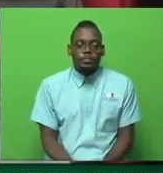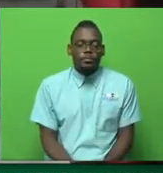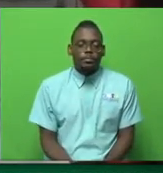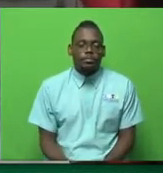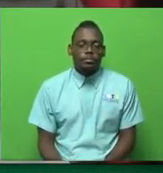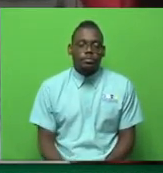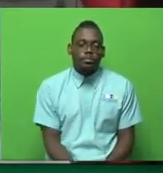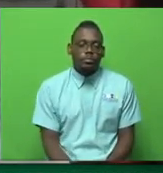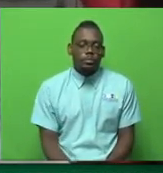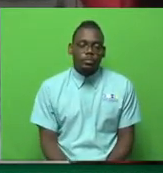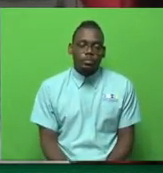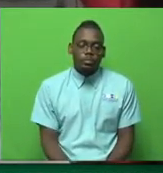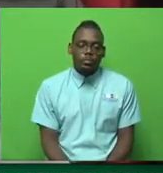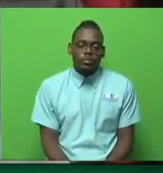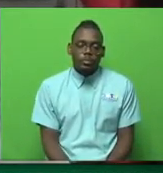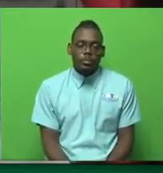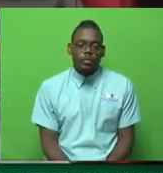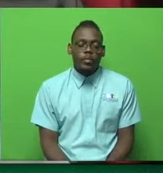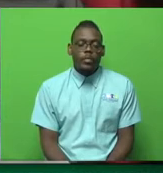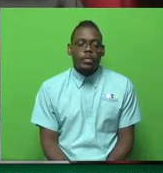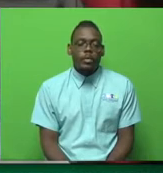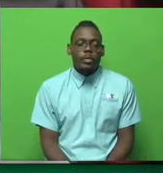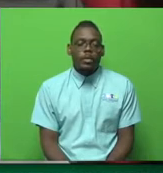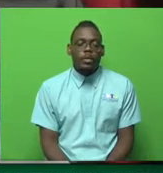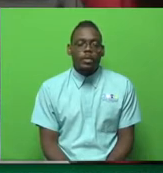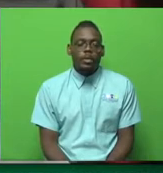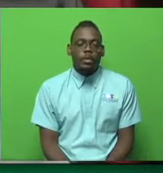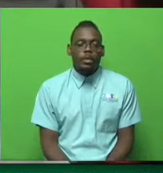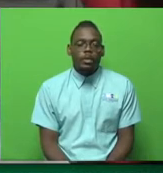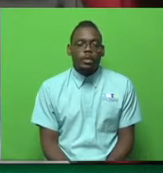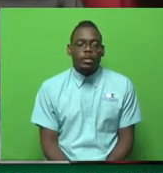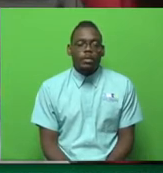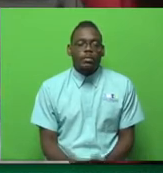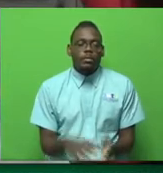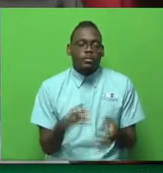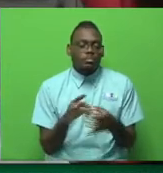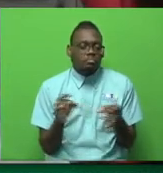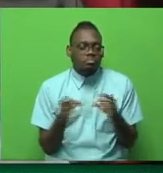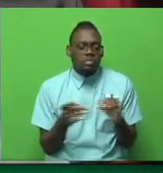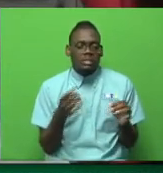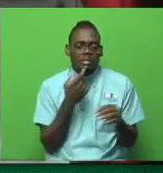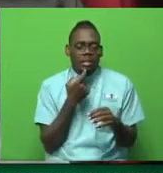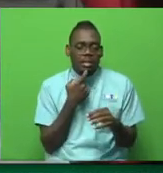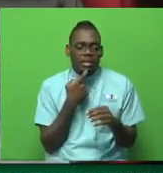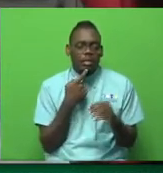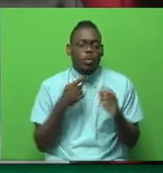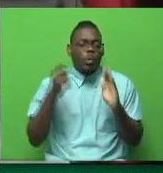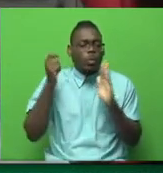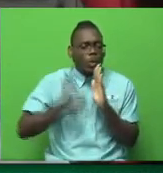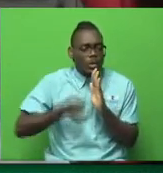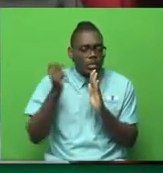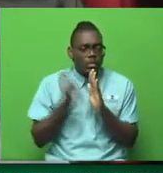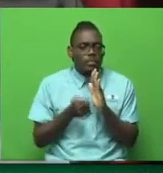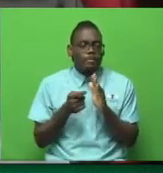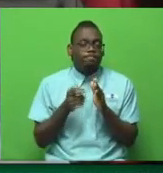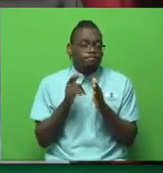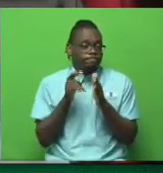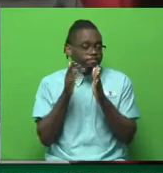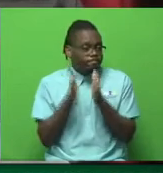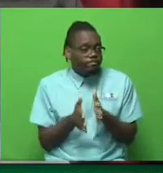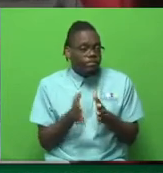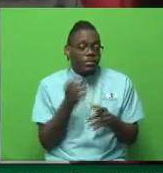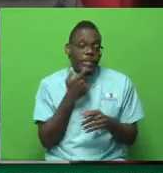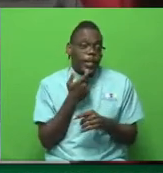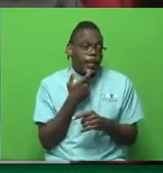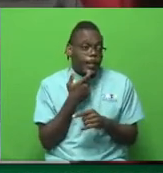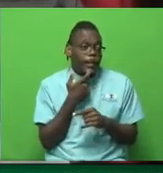do I this statement made the subjective aspected with regards to because he didn't call no name with regards to